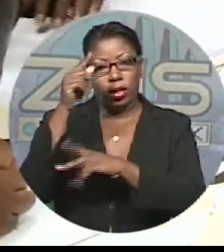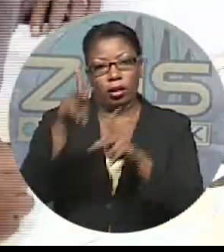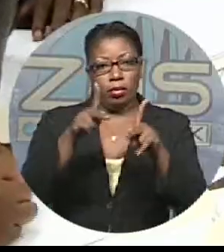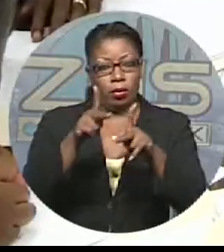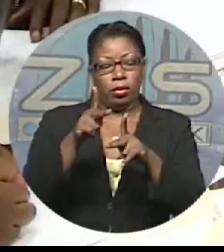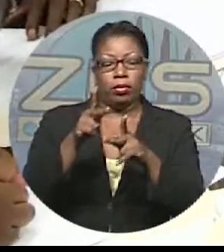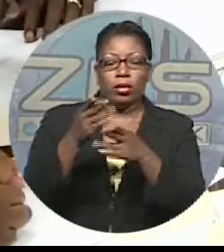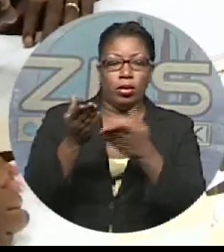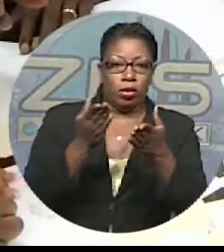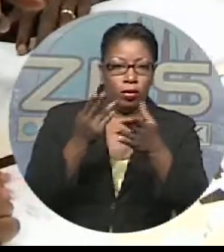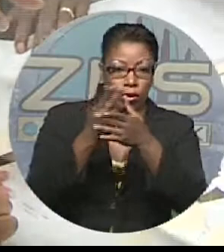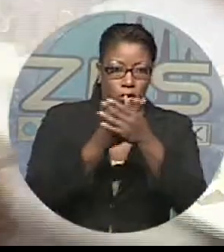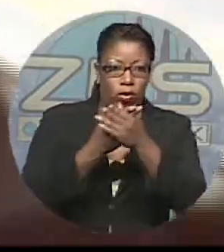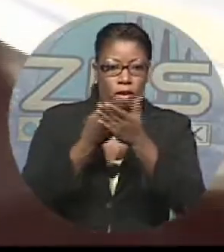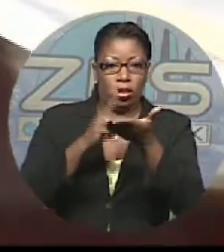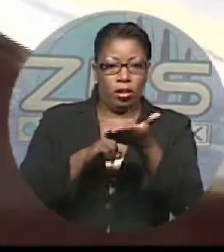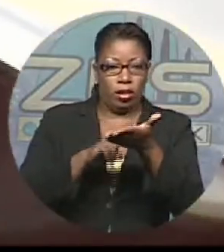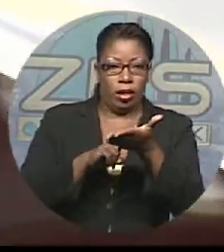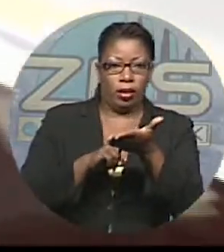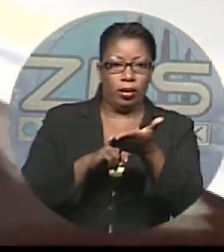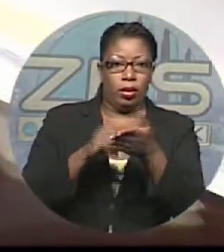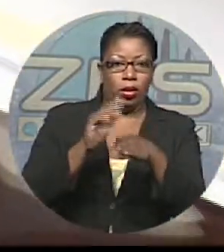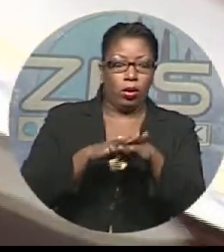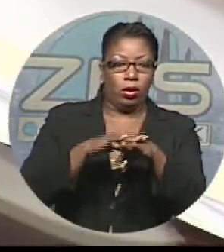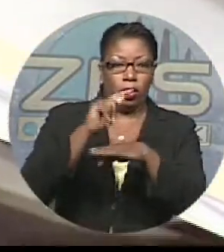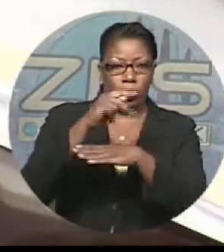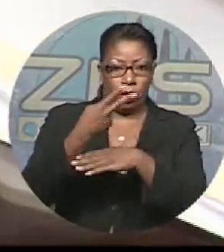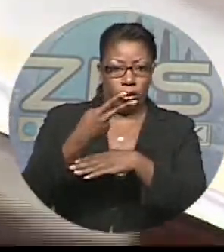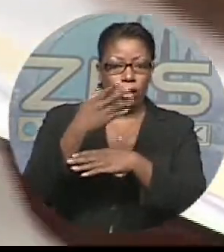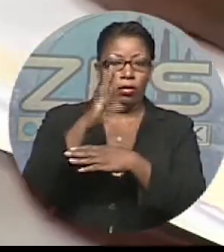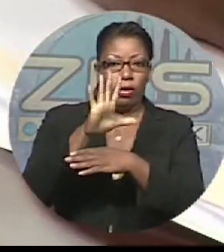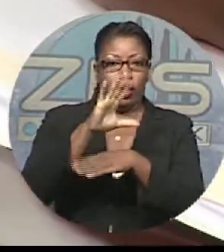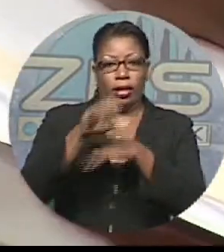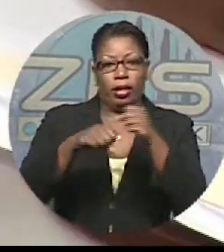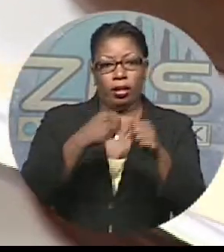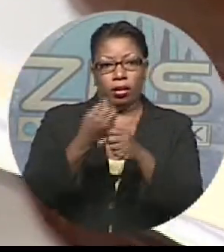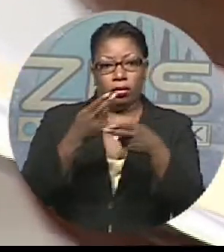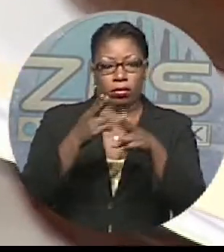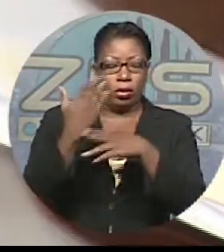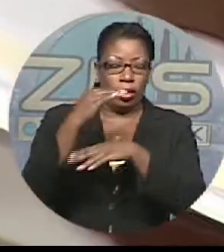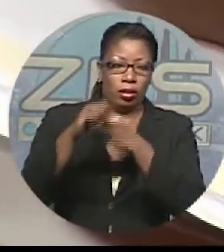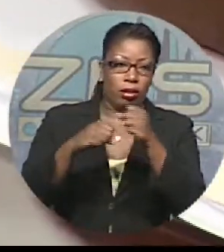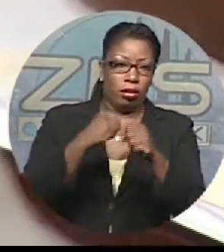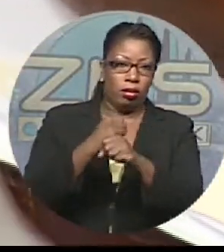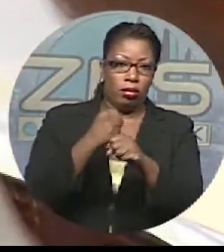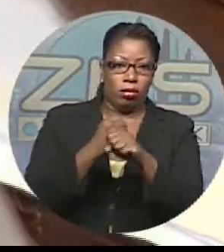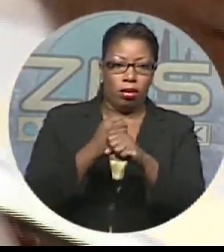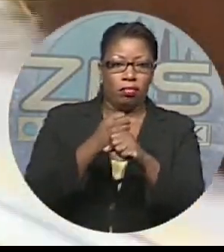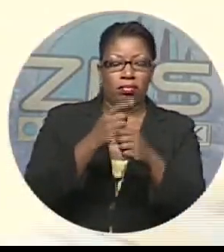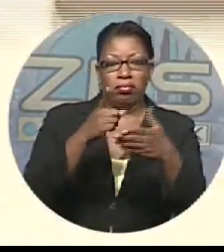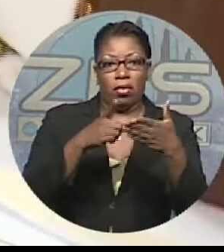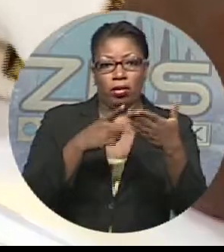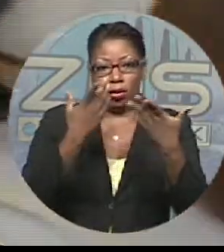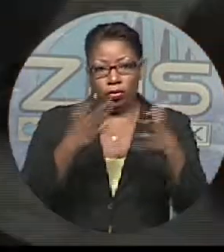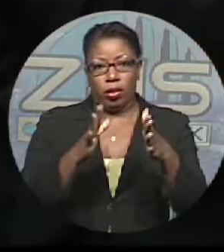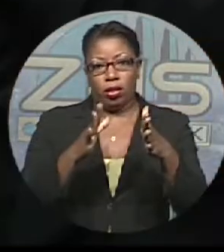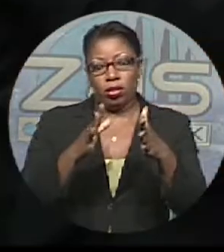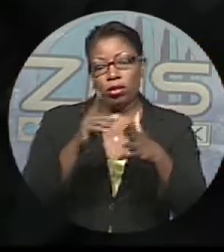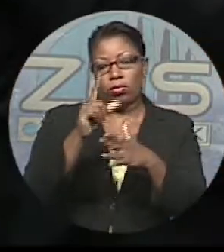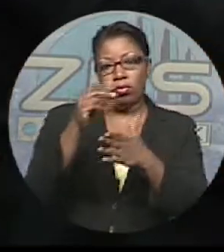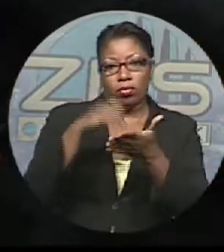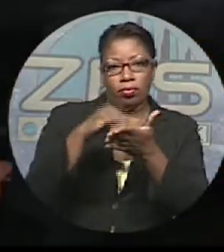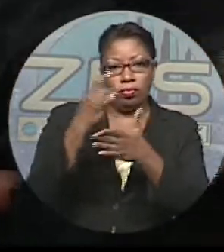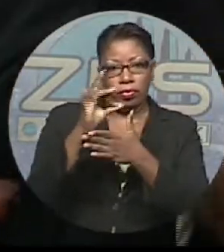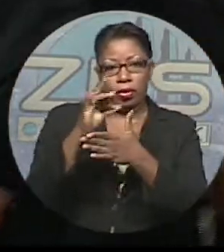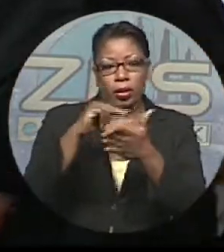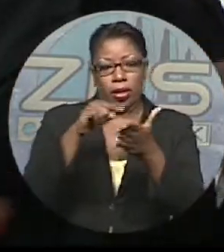new industrial agreement Thursday. The five-year agreement took effect last year and expires in 2018, but this is